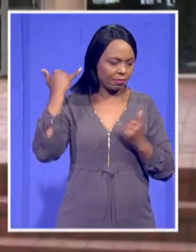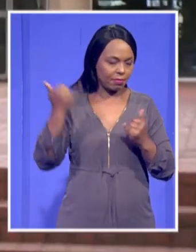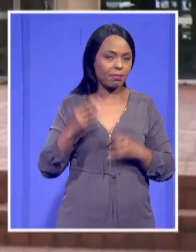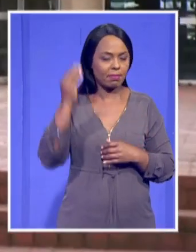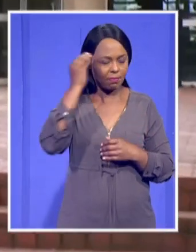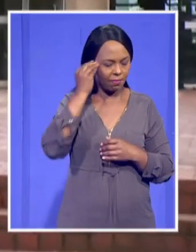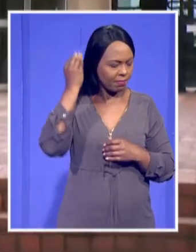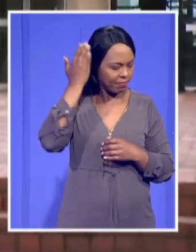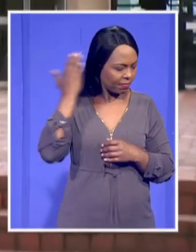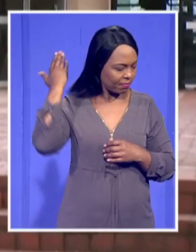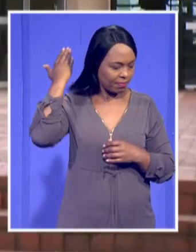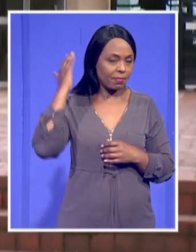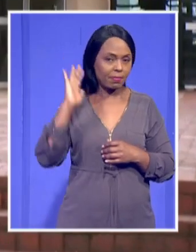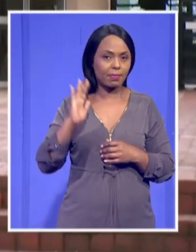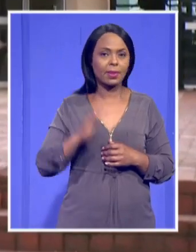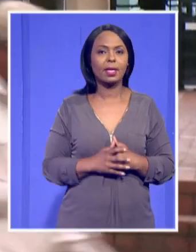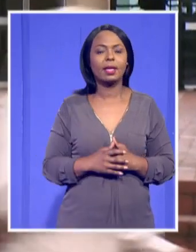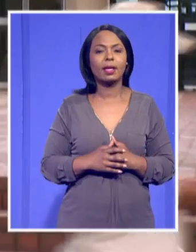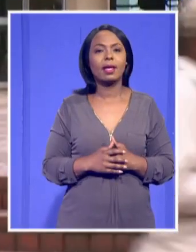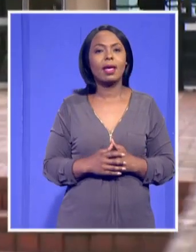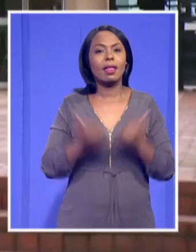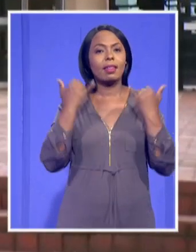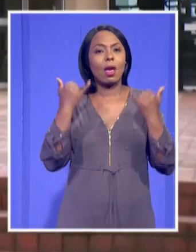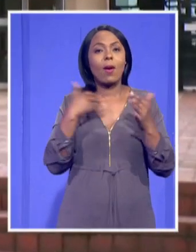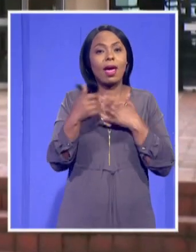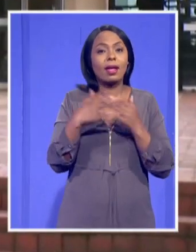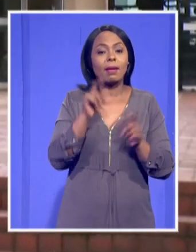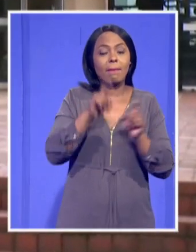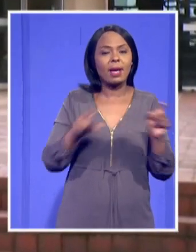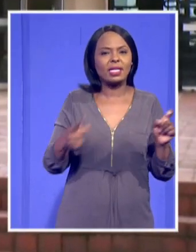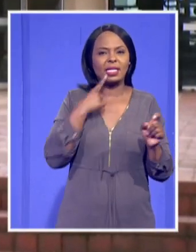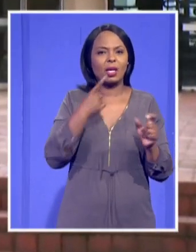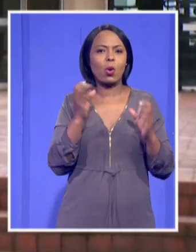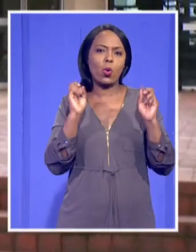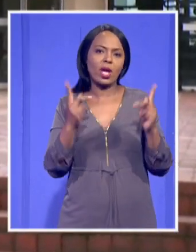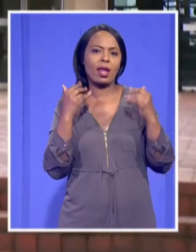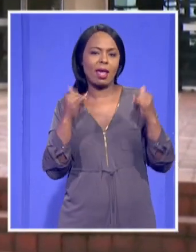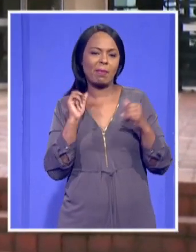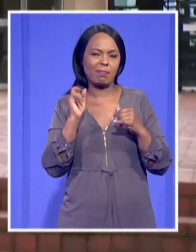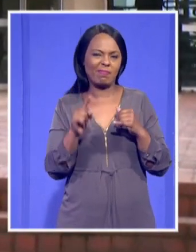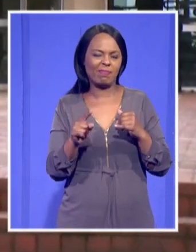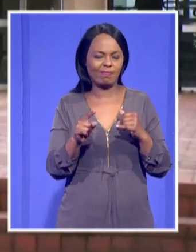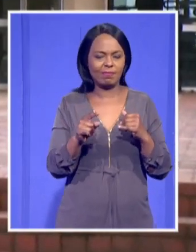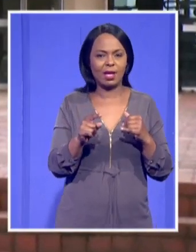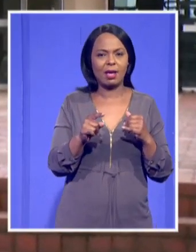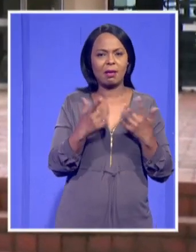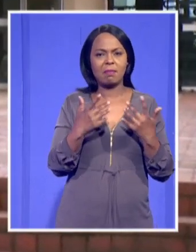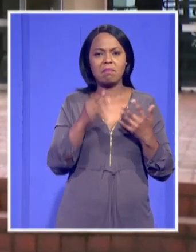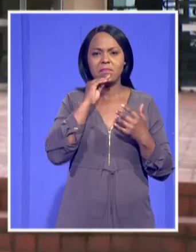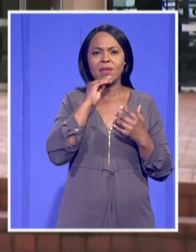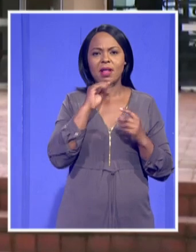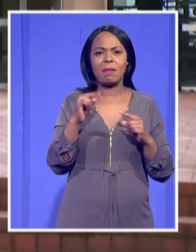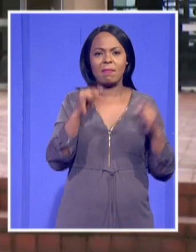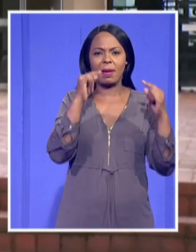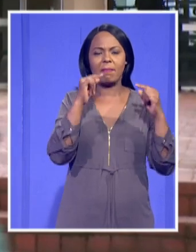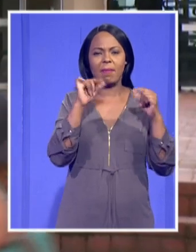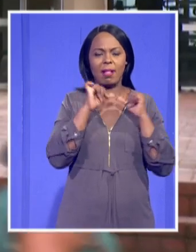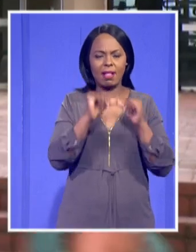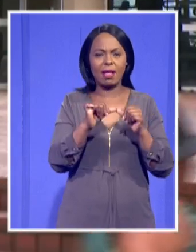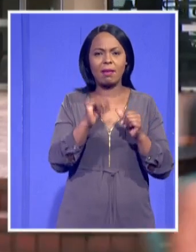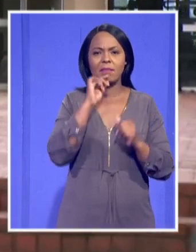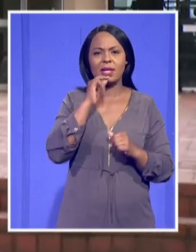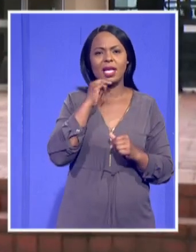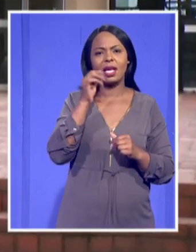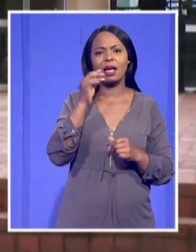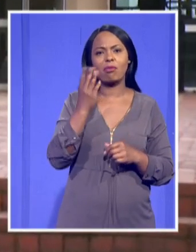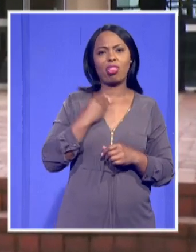way. Secondly, so anyone that continues to say this is Stalingrad, so whoever is saying that is disrespecting Judge Koen's